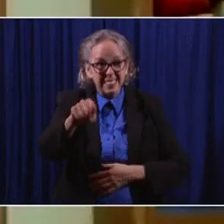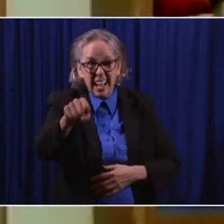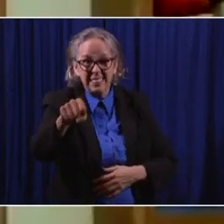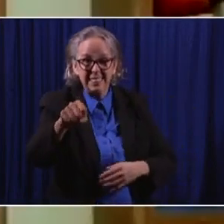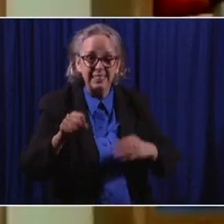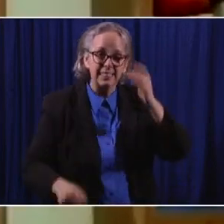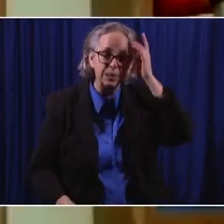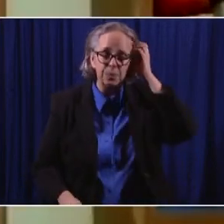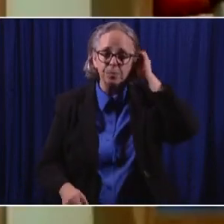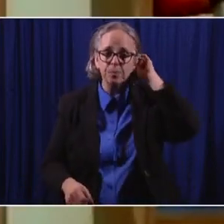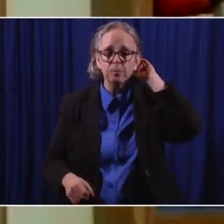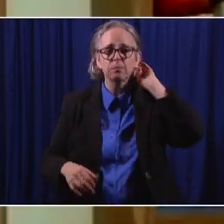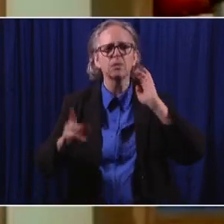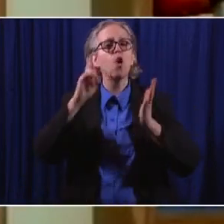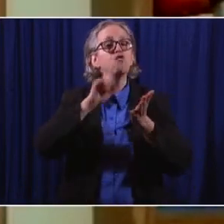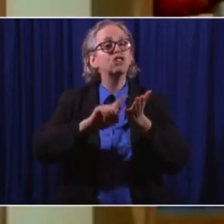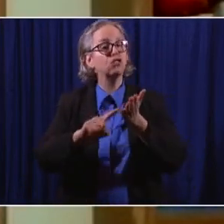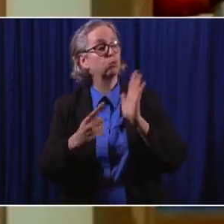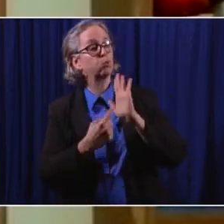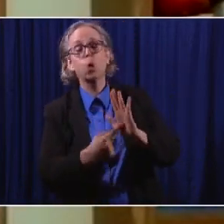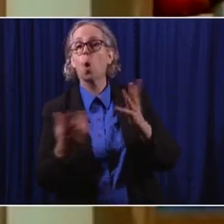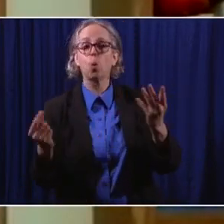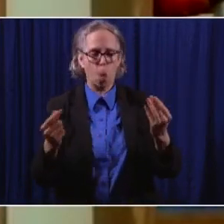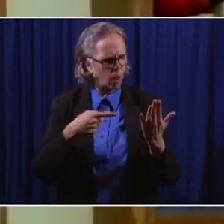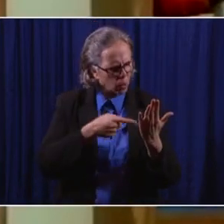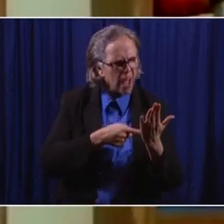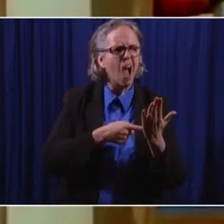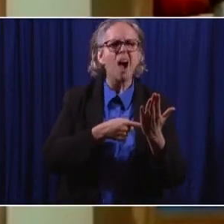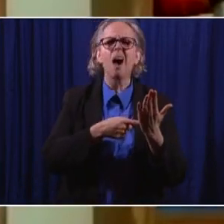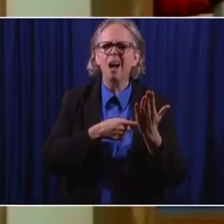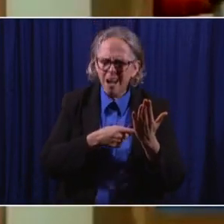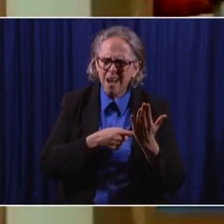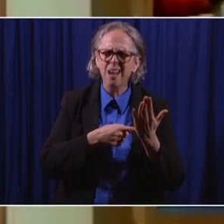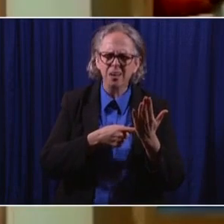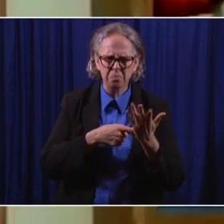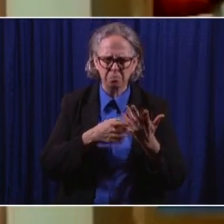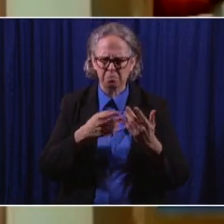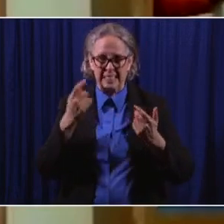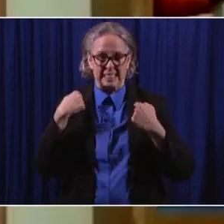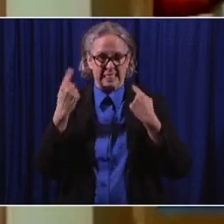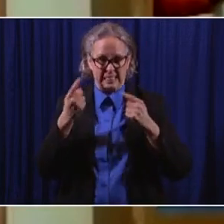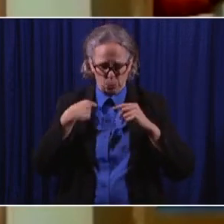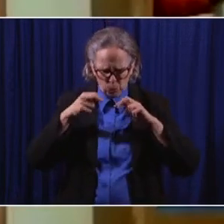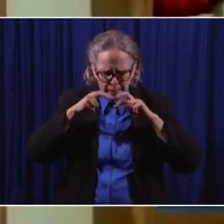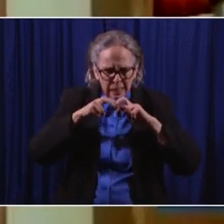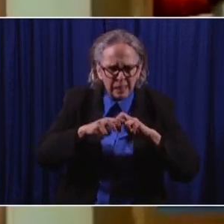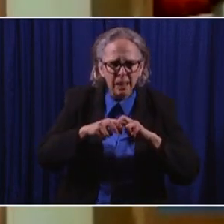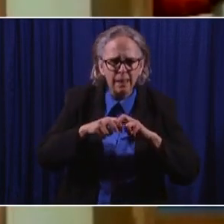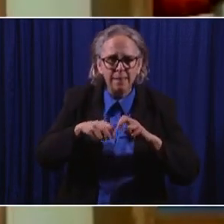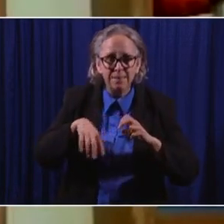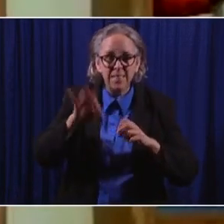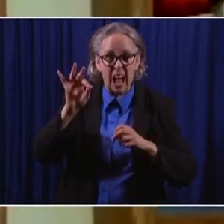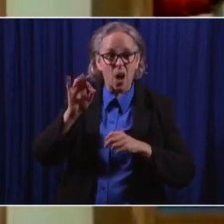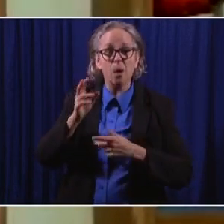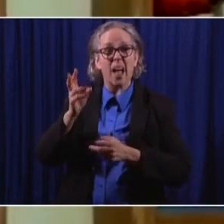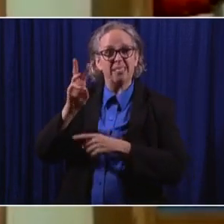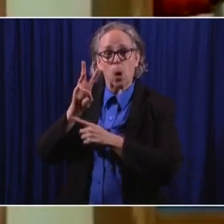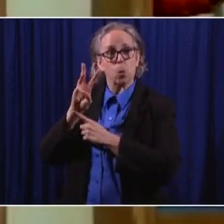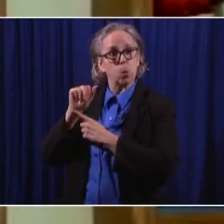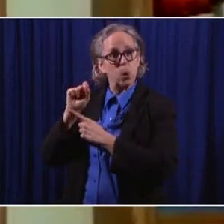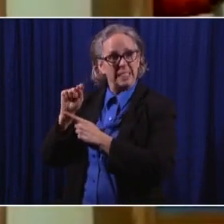Research suggests and our data indicates that we start to see increase in cases anywhere from 4 to